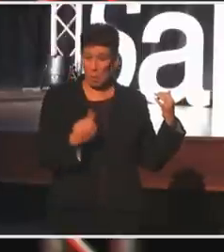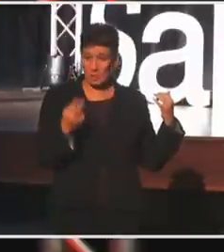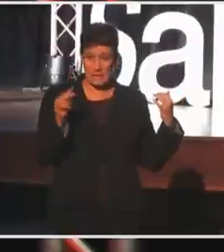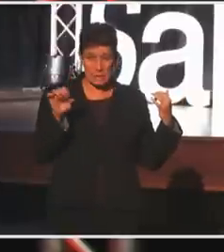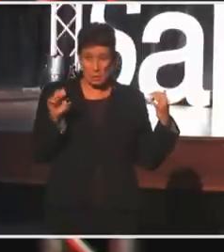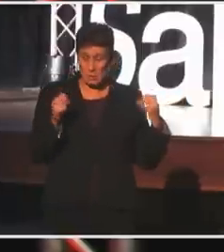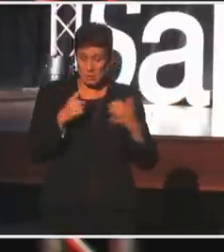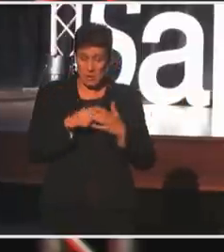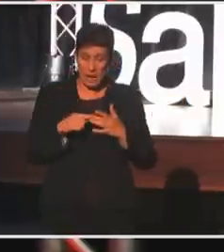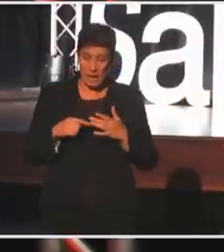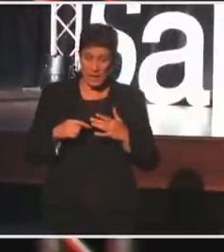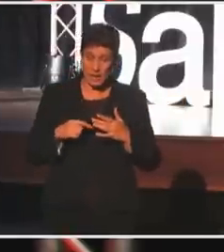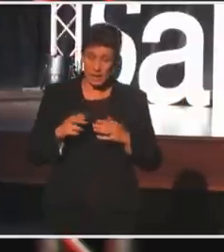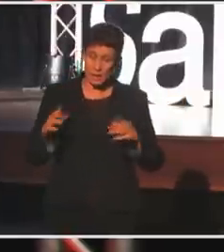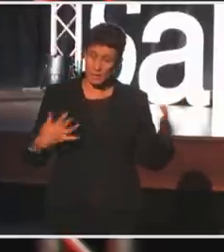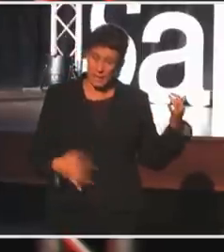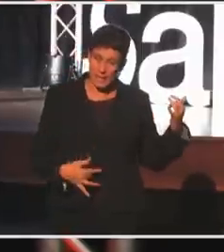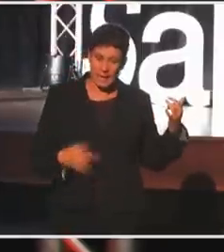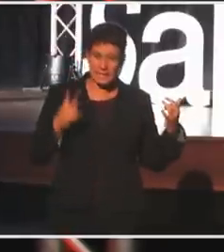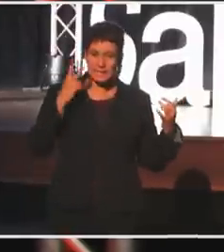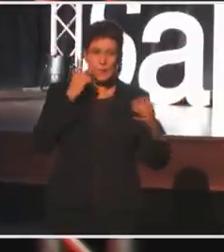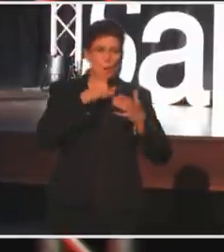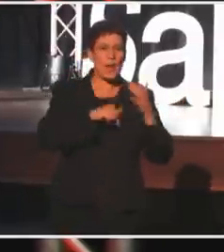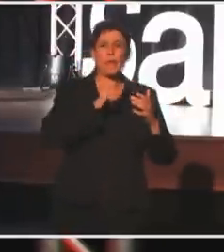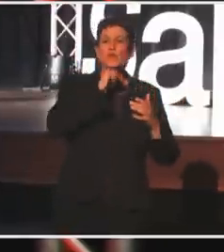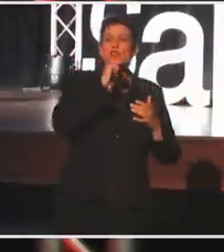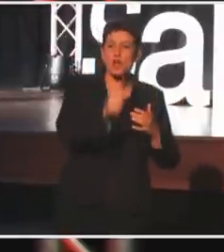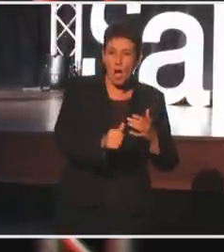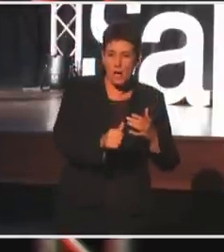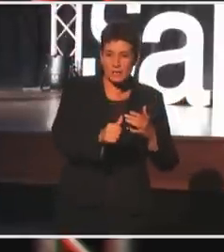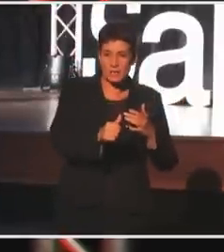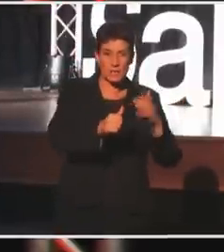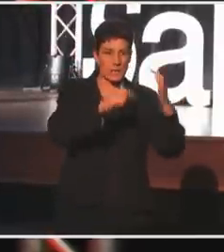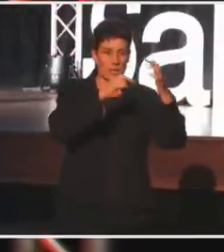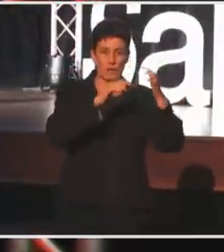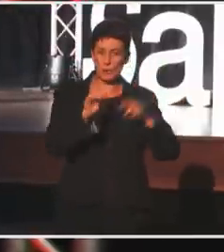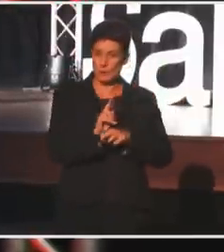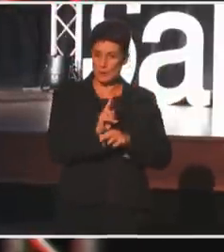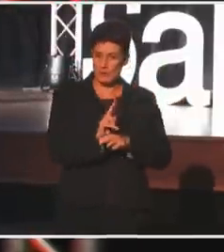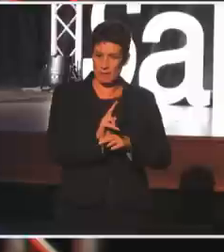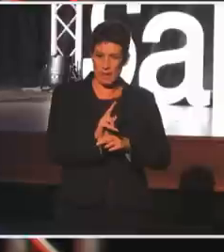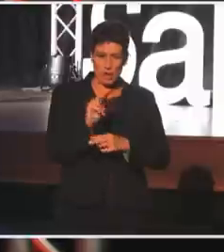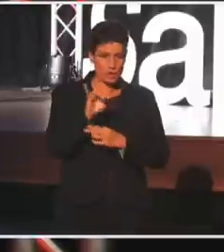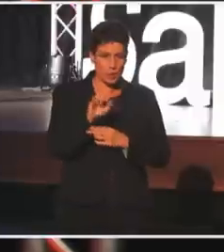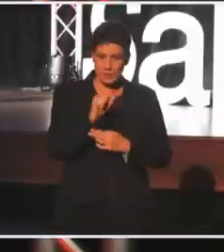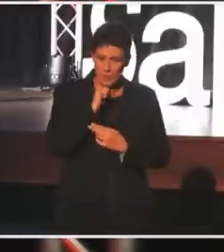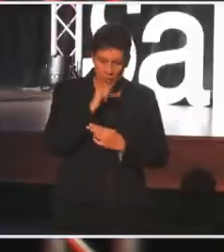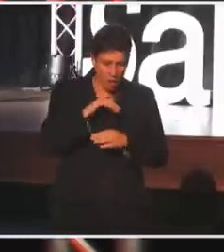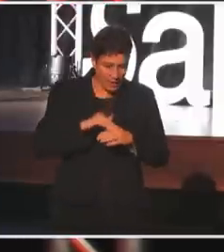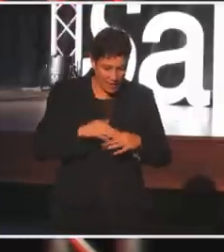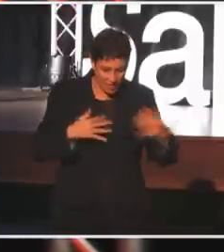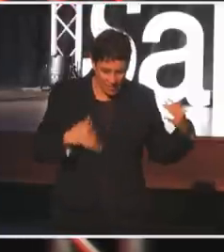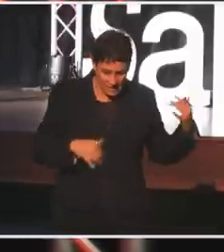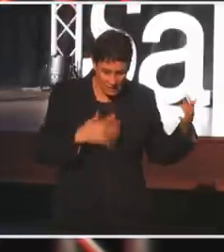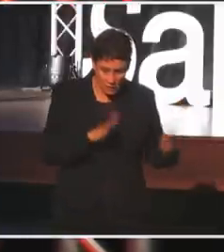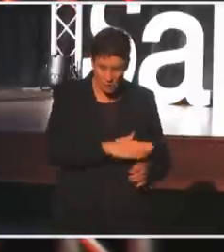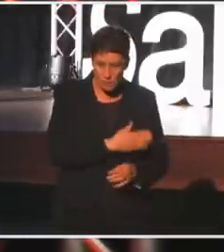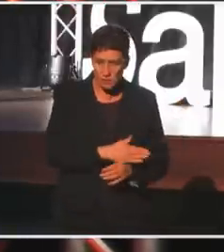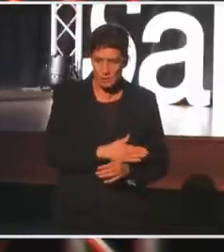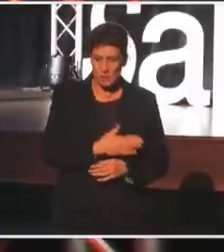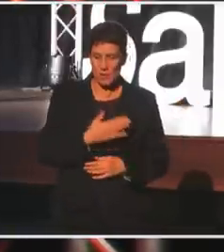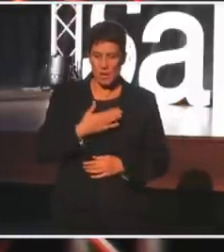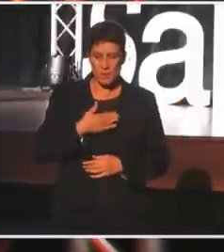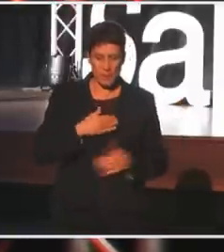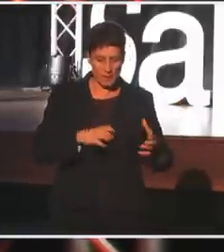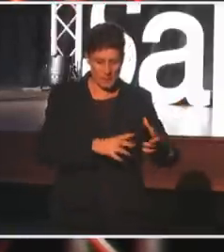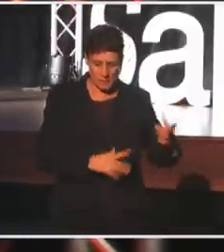I'm playing. I see all the notes I'm not playing, even the ones that aren't in the key. My bass